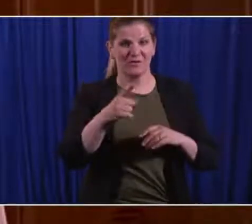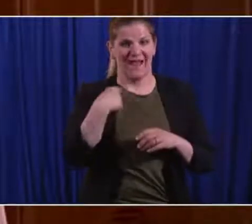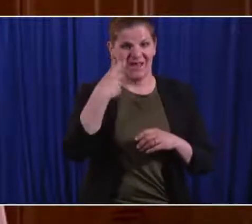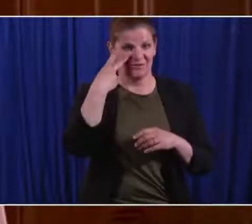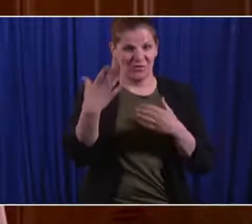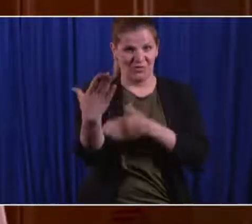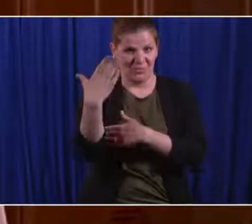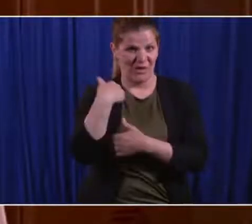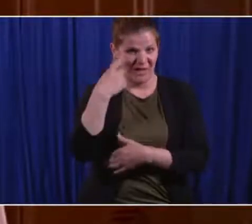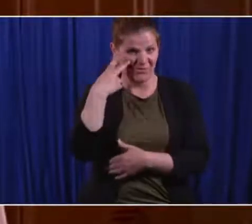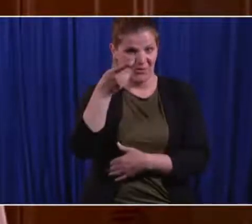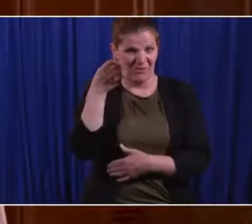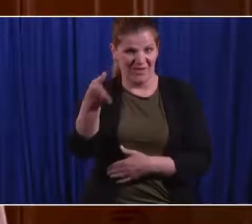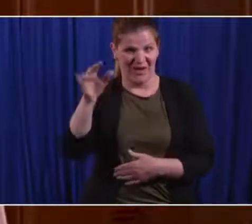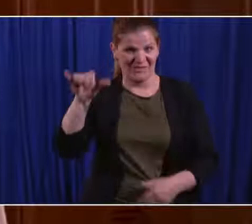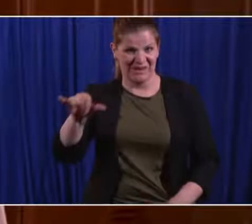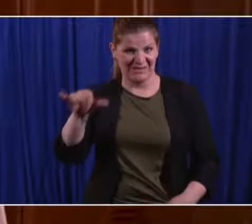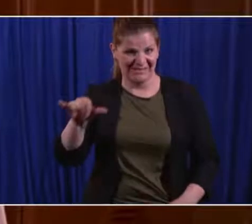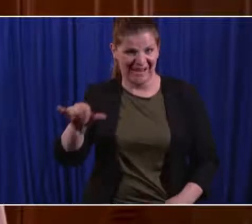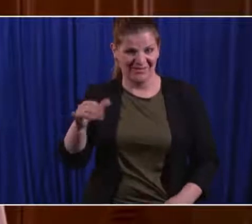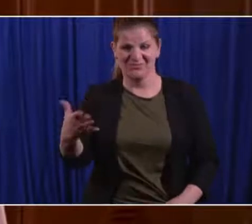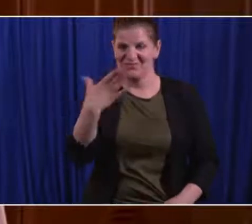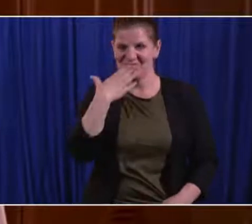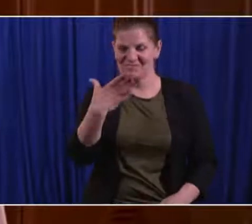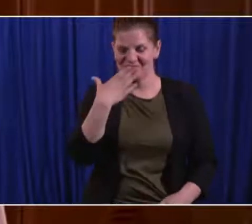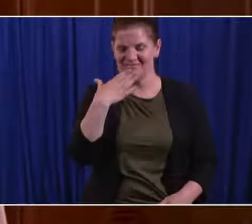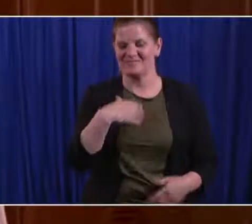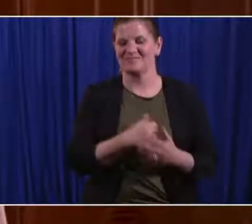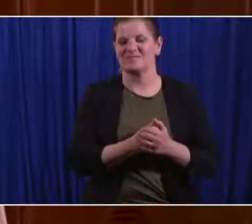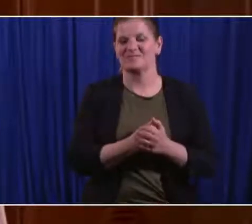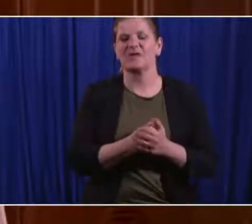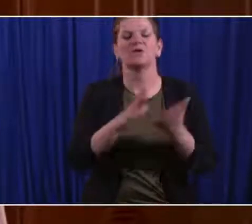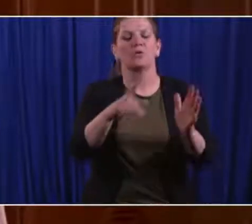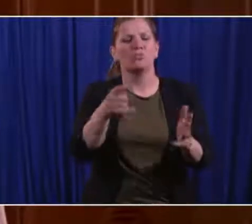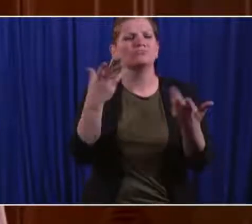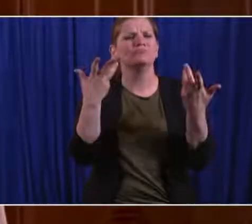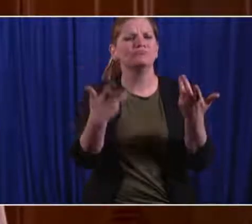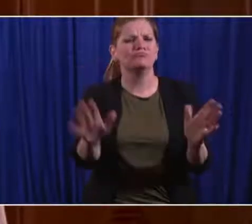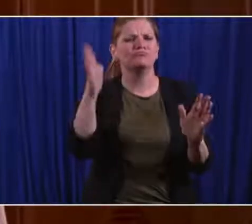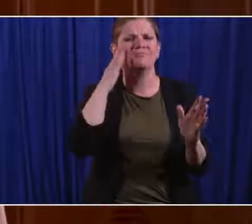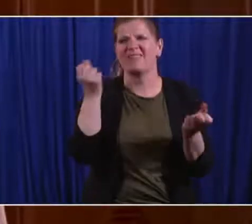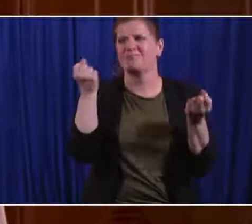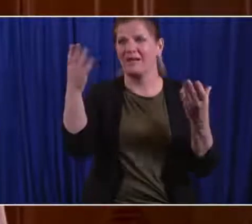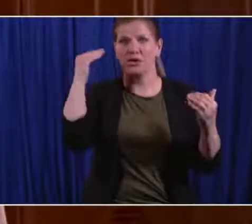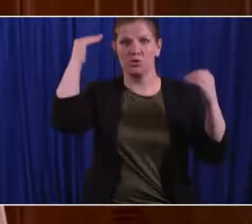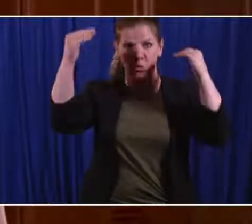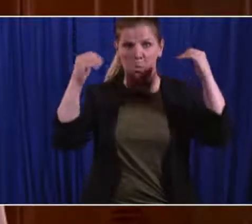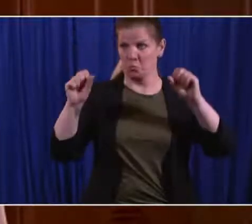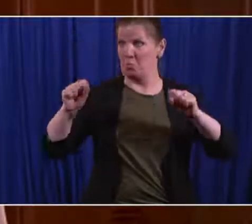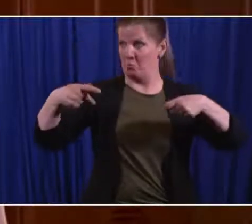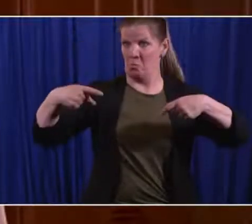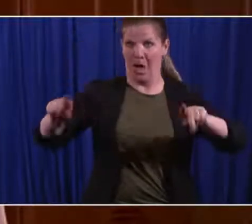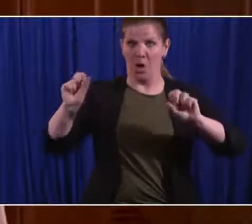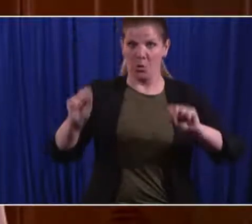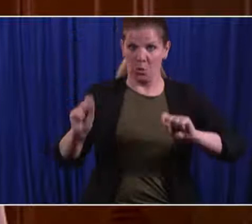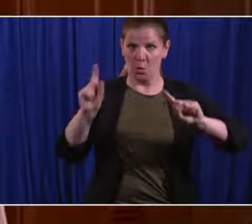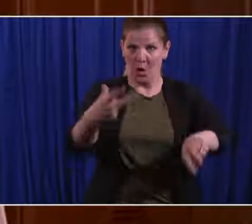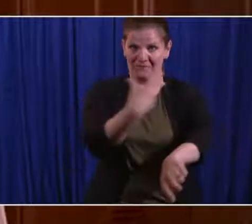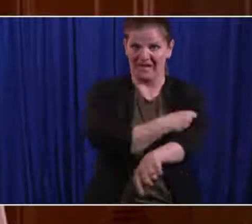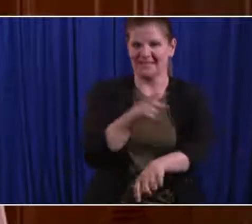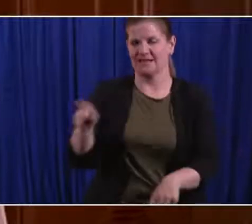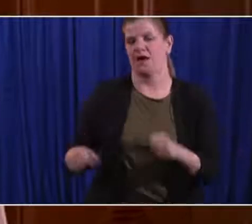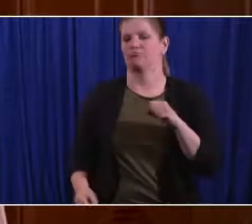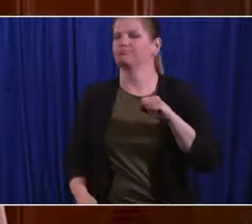Youngstown. As we know, there are plenty of adults who are refusing the COVID vaccine, and I'm wondering about